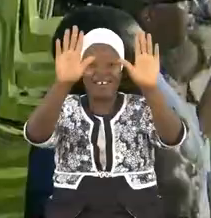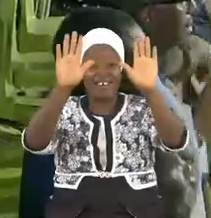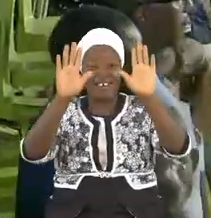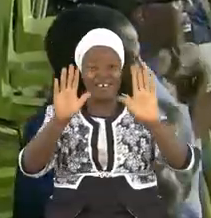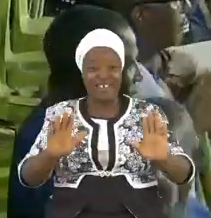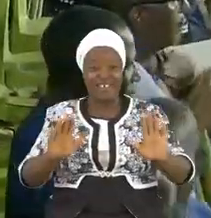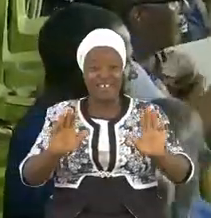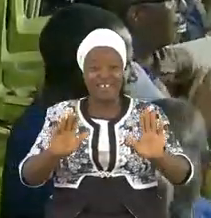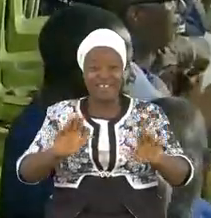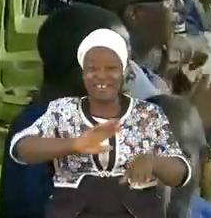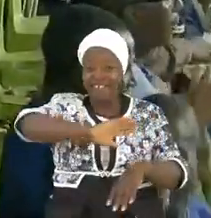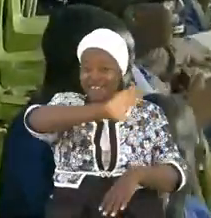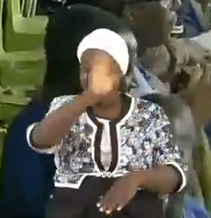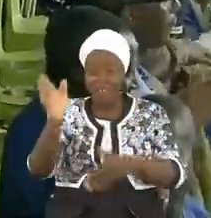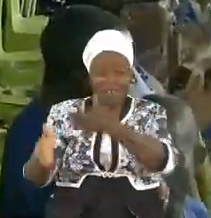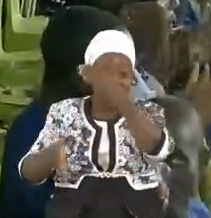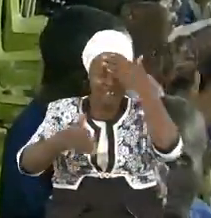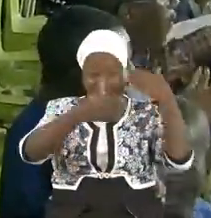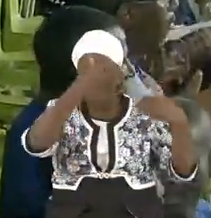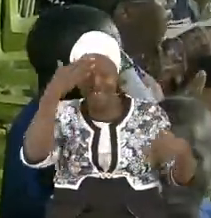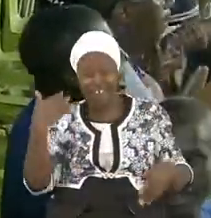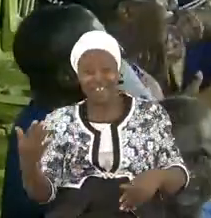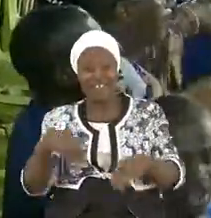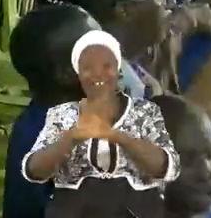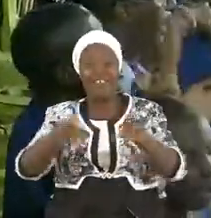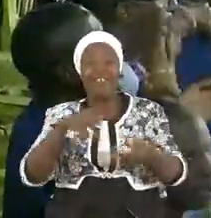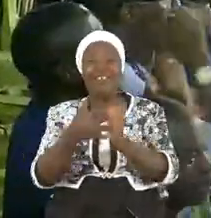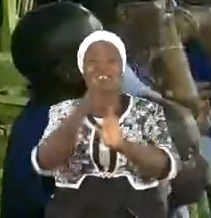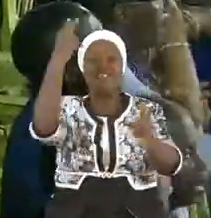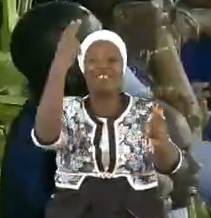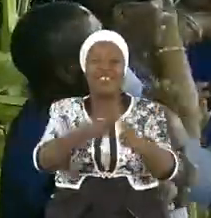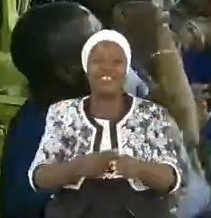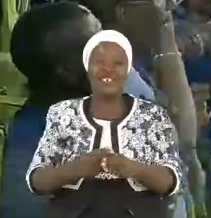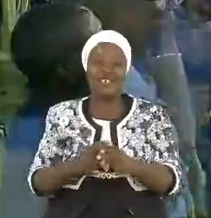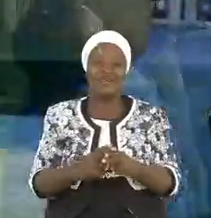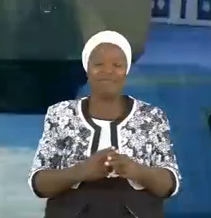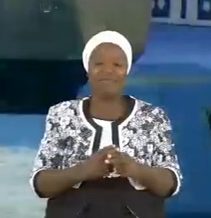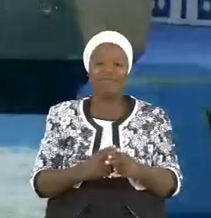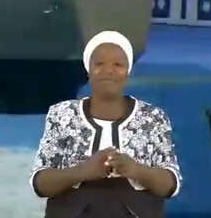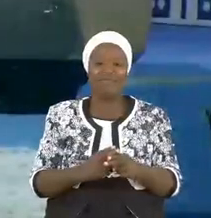unforgettable things in your life in Jesus' name.